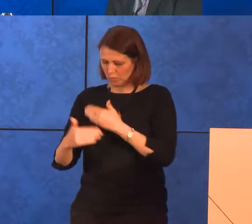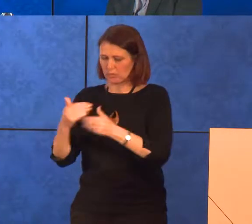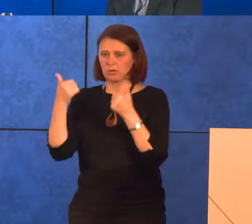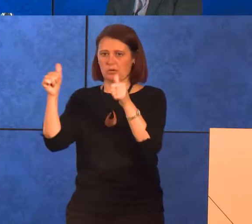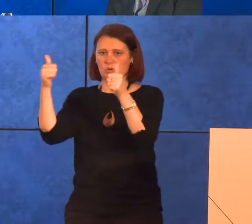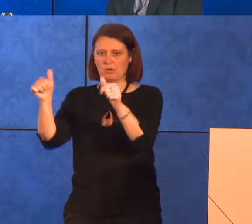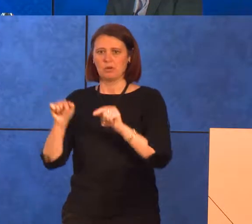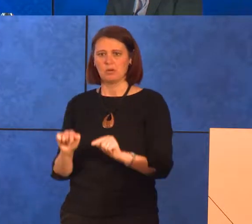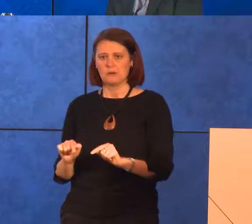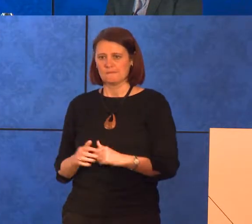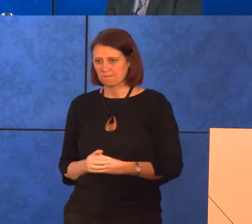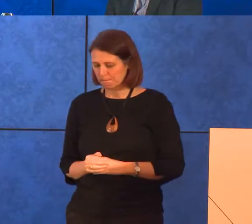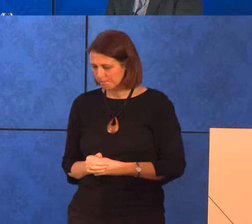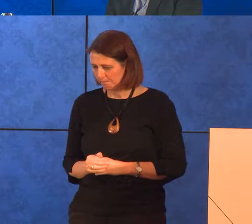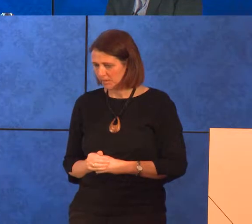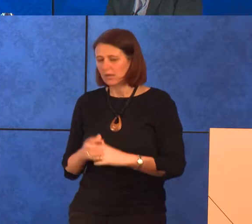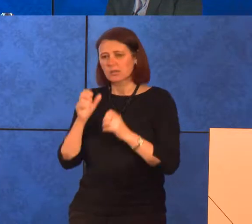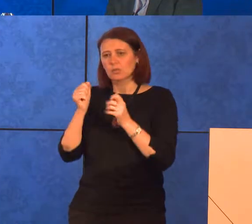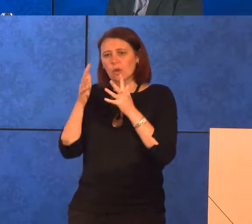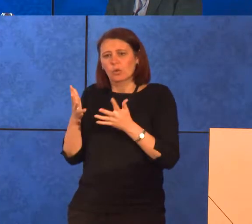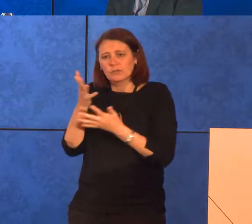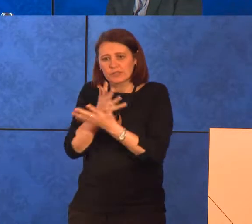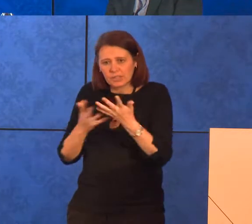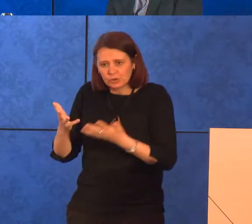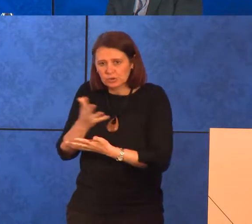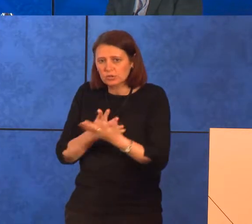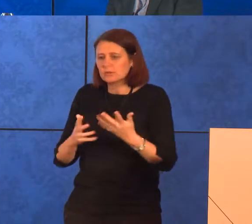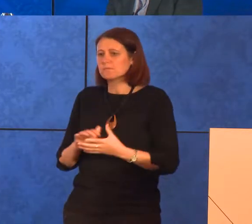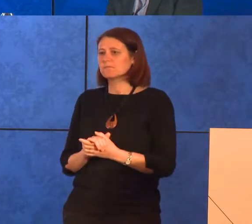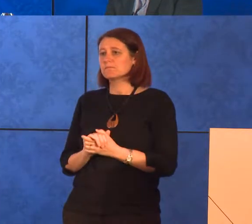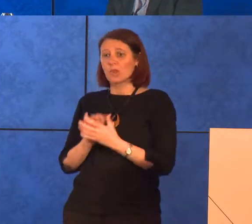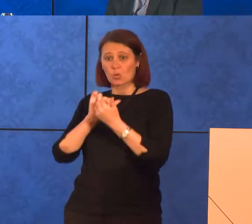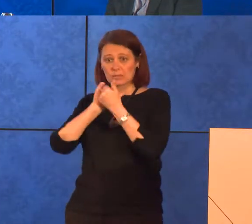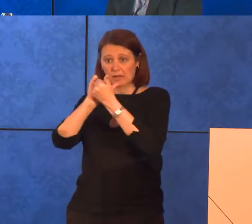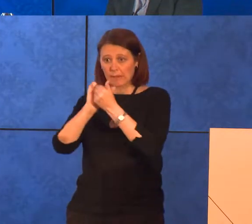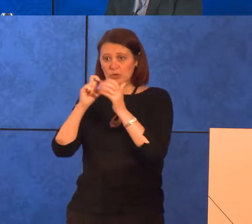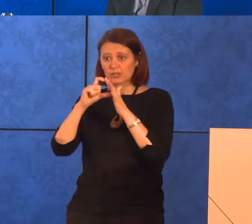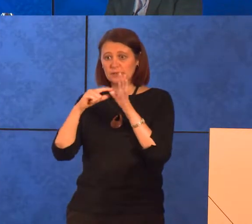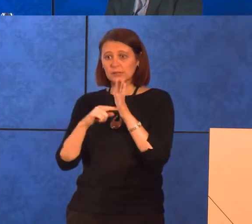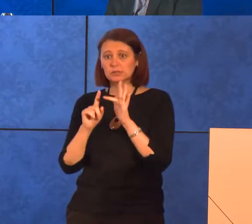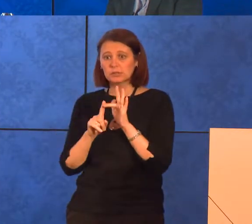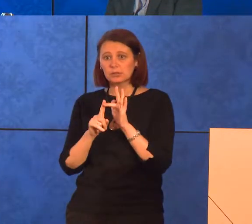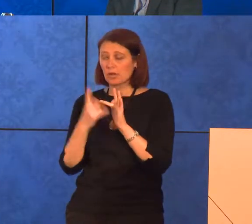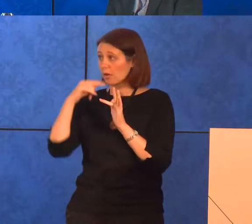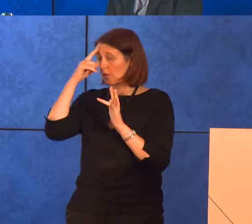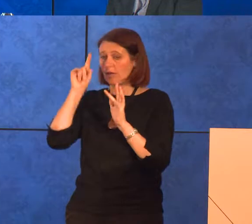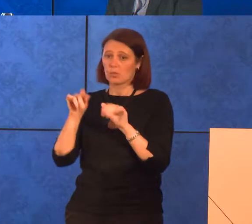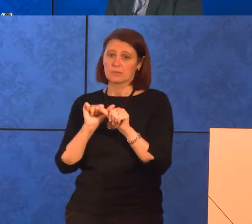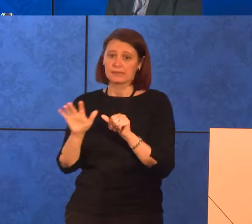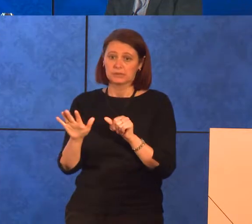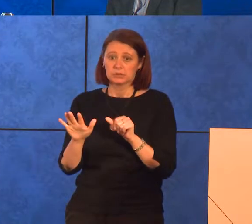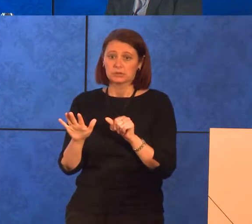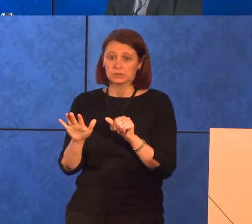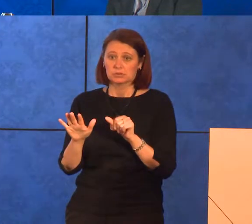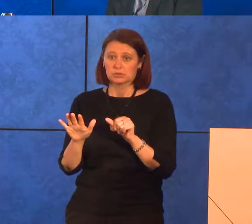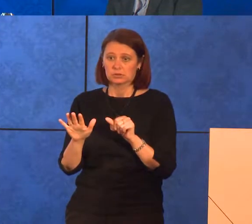the best way. So there was sort of a lot of discussion. There was a collaboration day, which I think was amazing to happen.